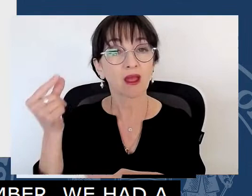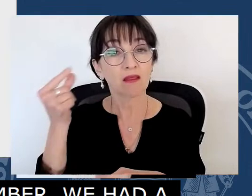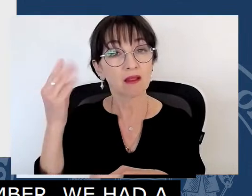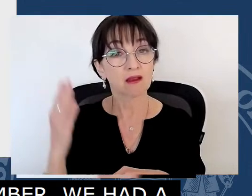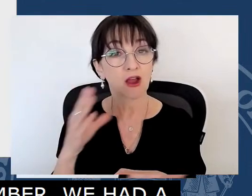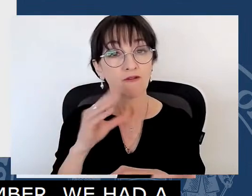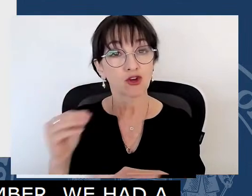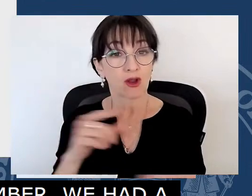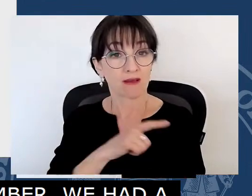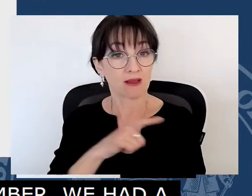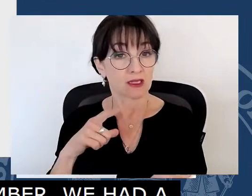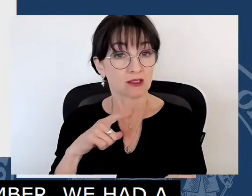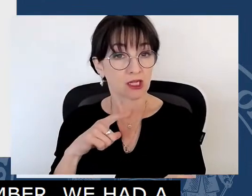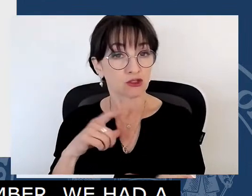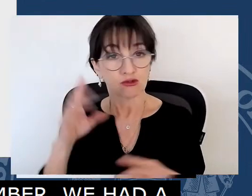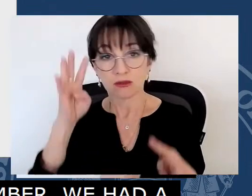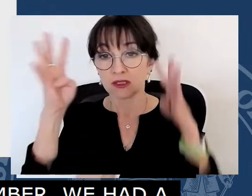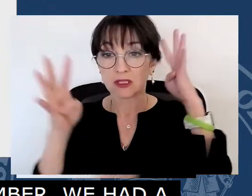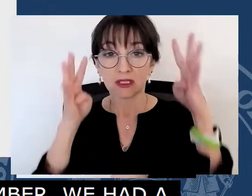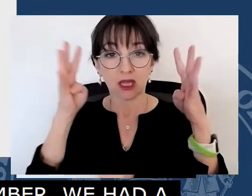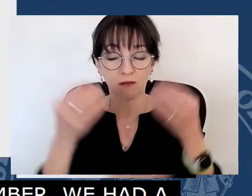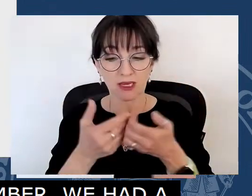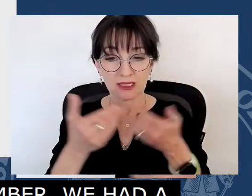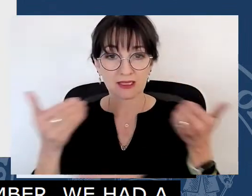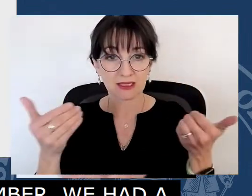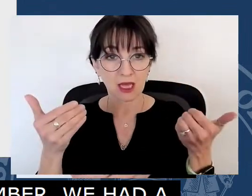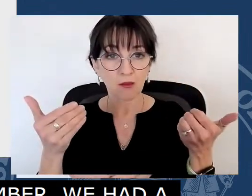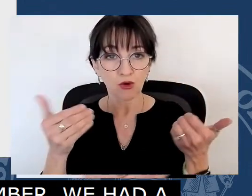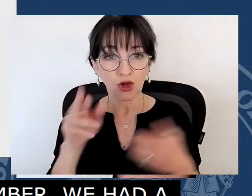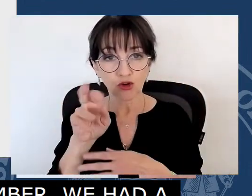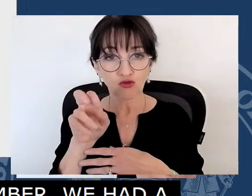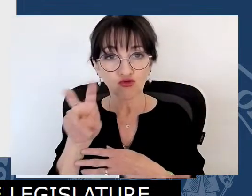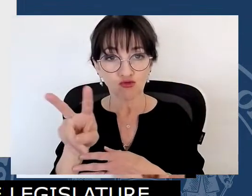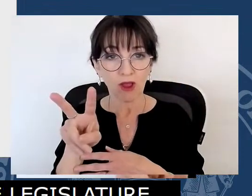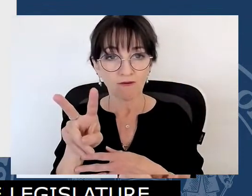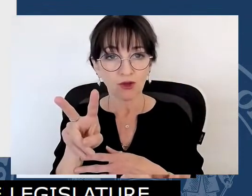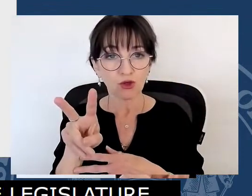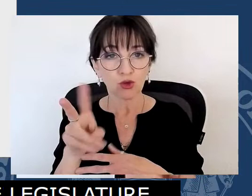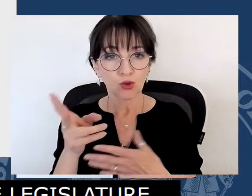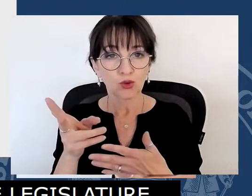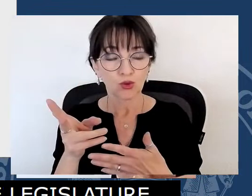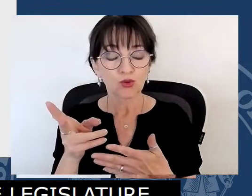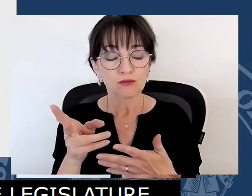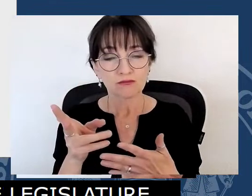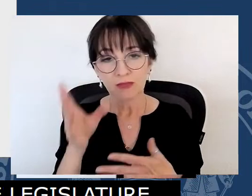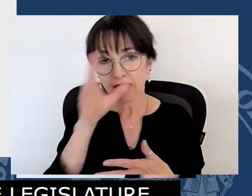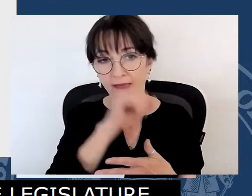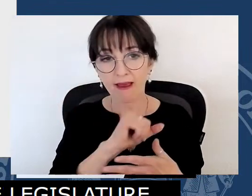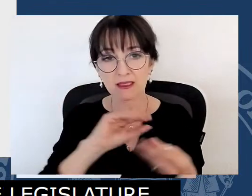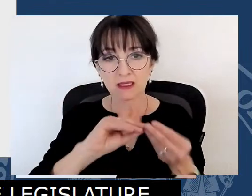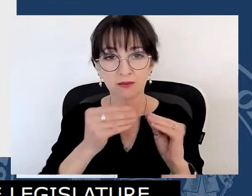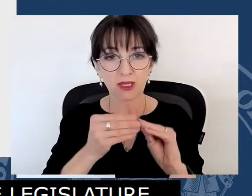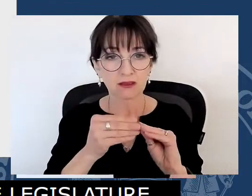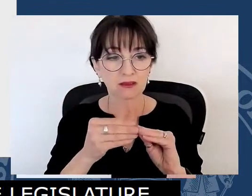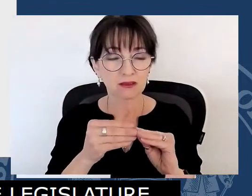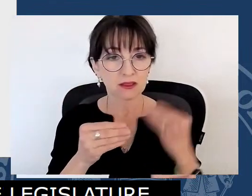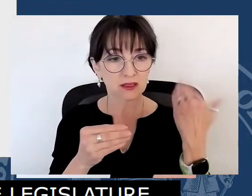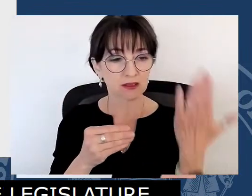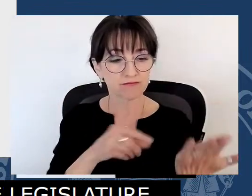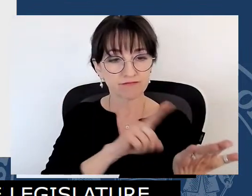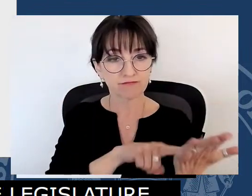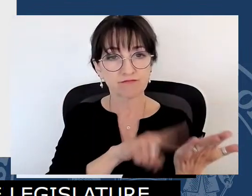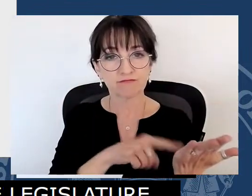came up with separate revenue estimates. The governor presented a budget just like we did in